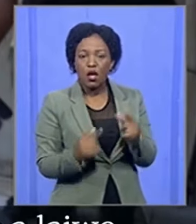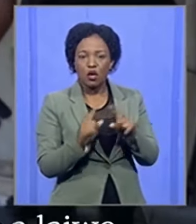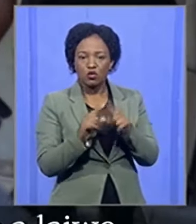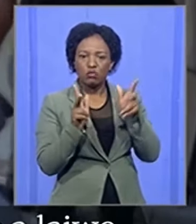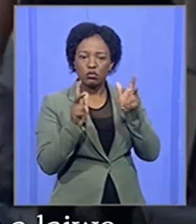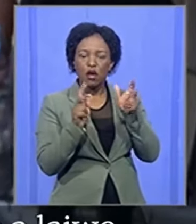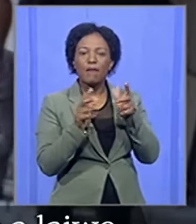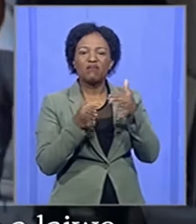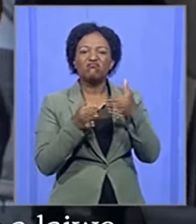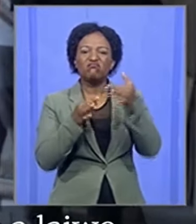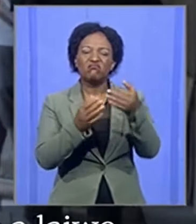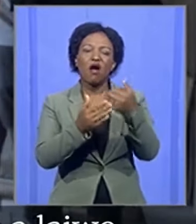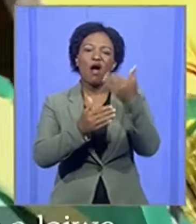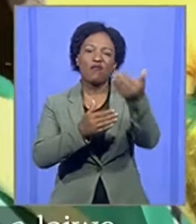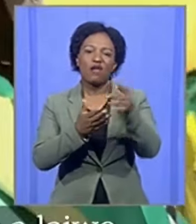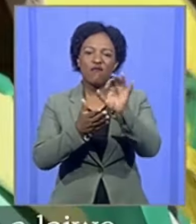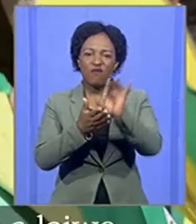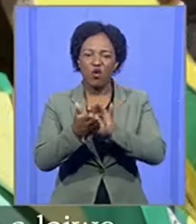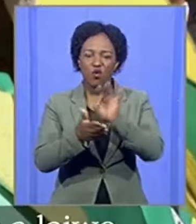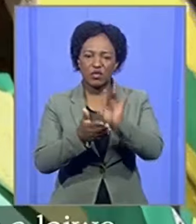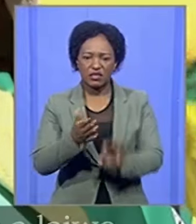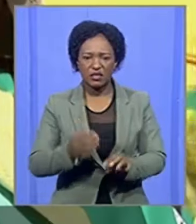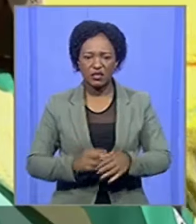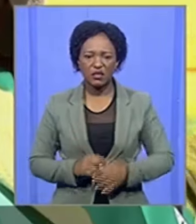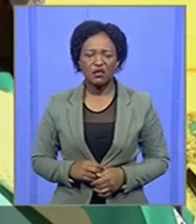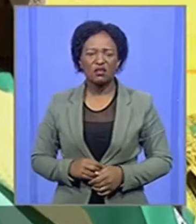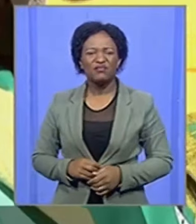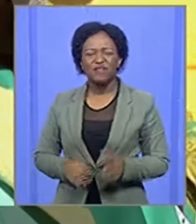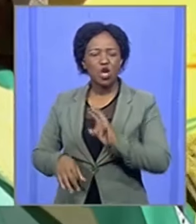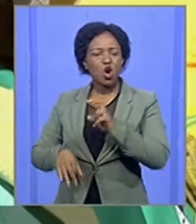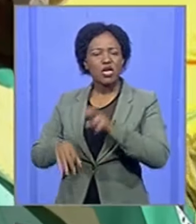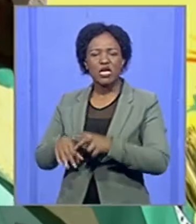ka morago ga dikgetho. So there's no need to intimidate each other.